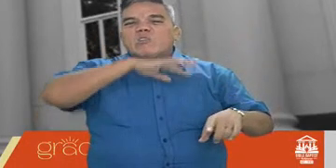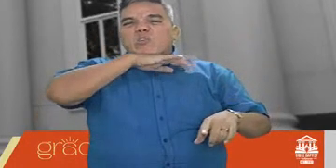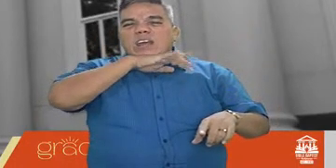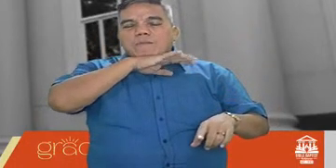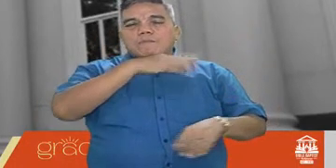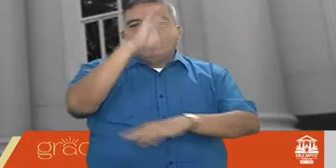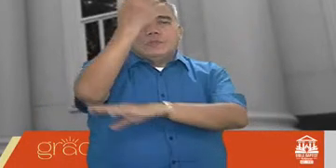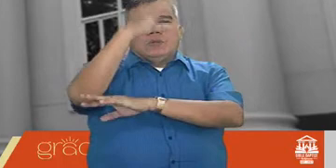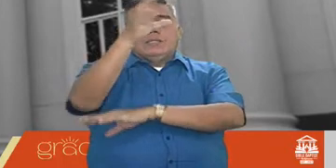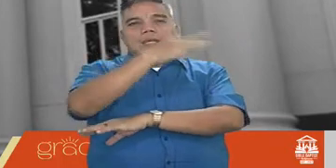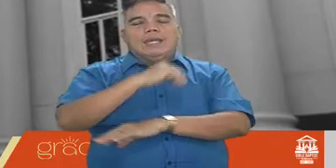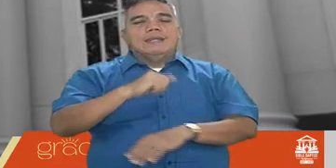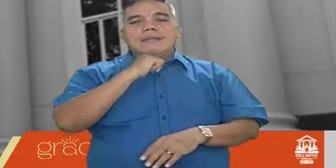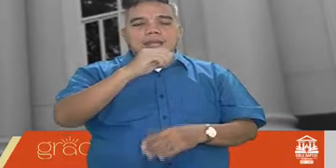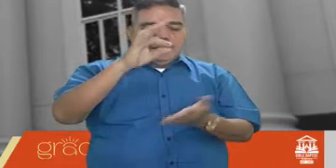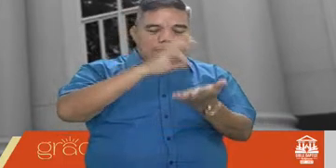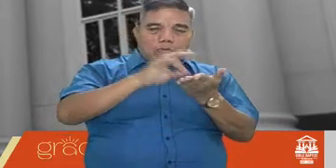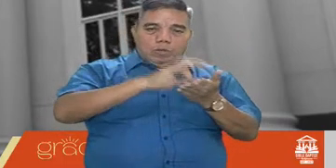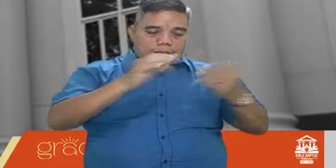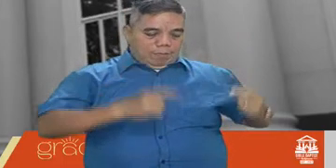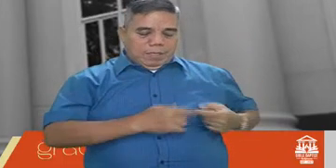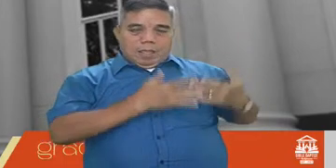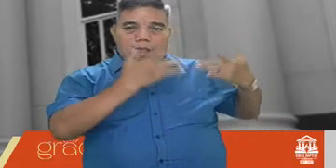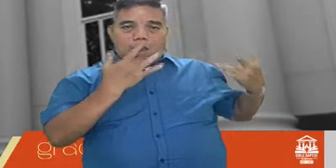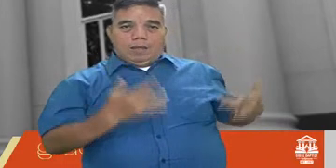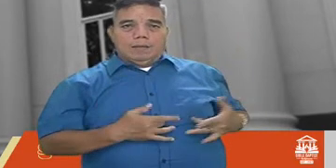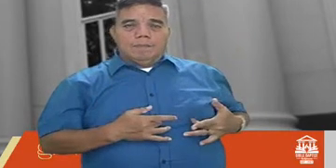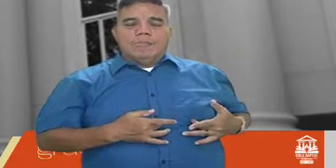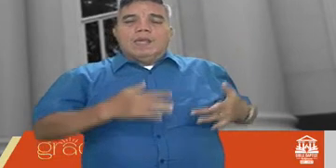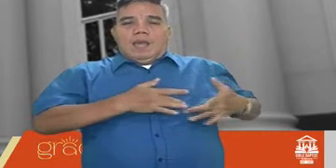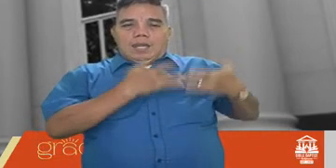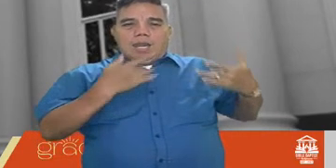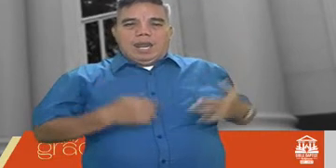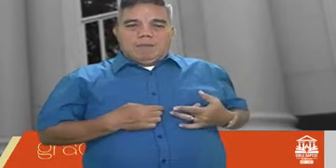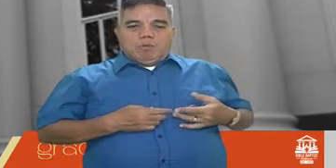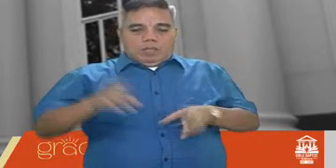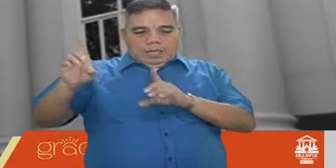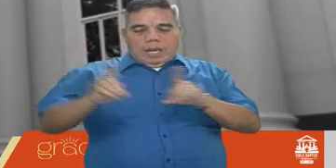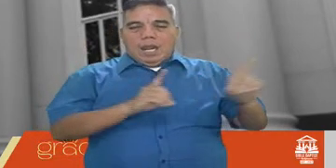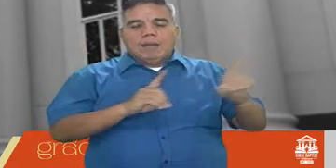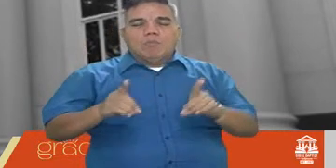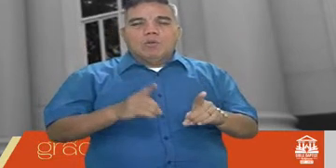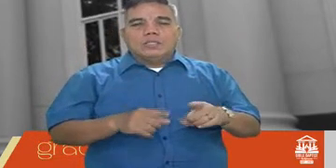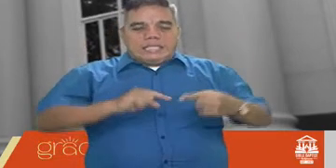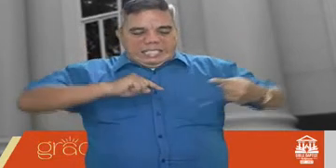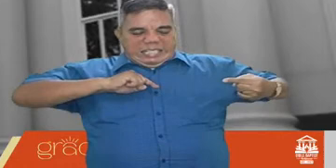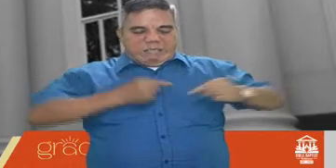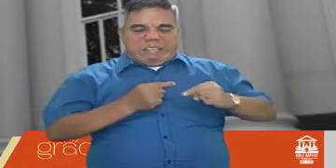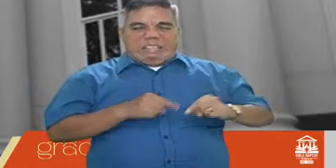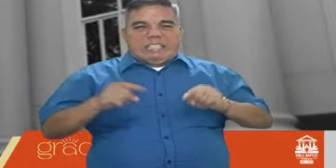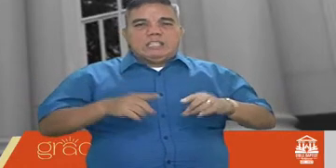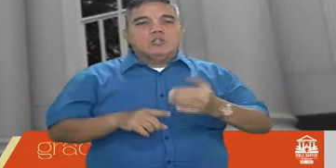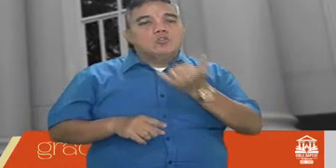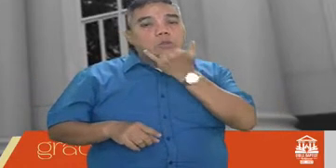tree, an unforgiving heart, a heart that harbors